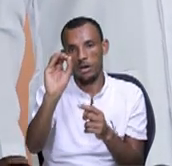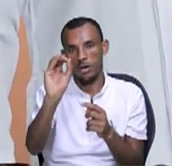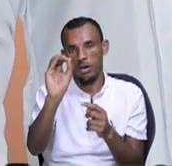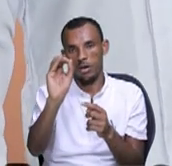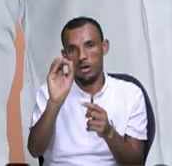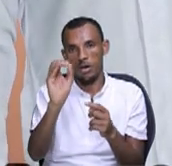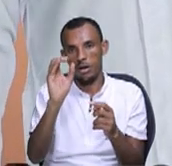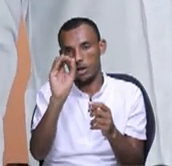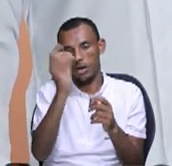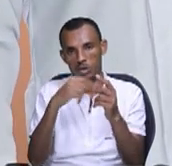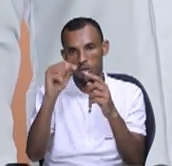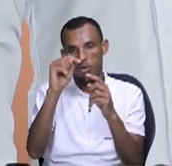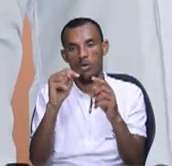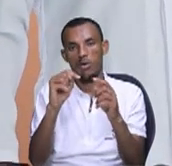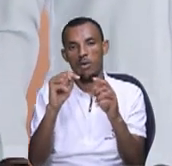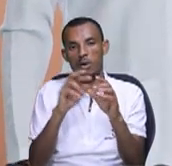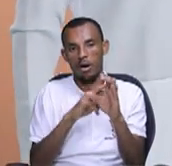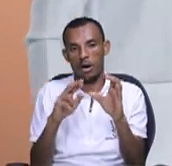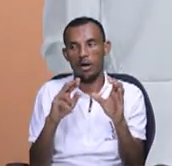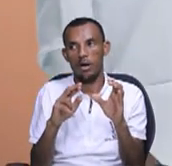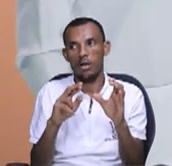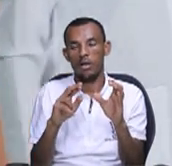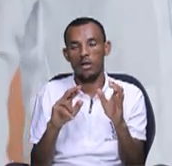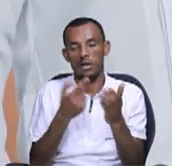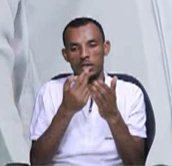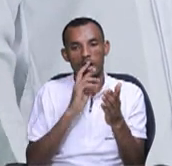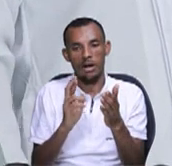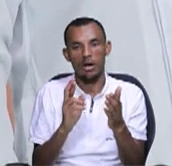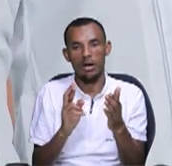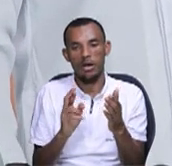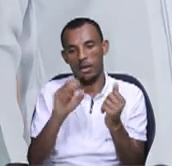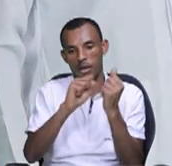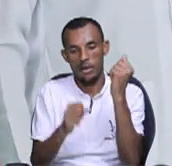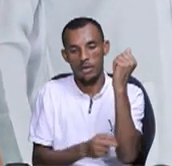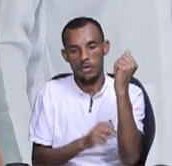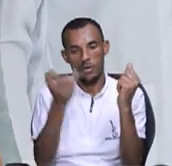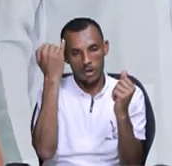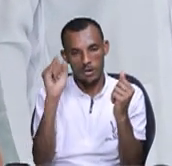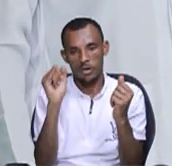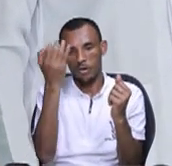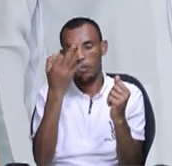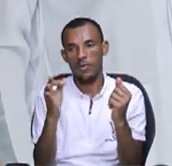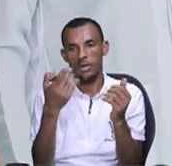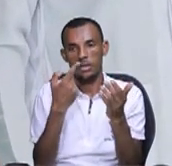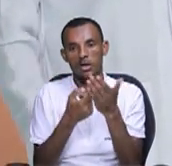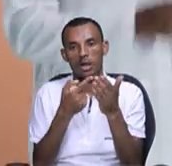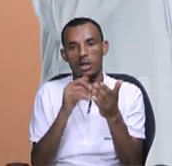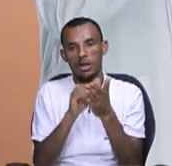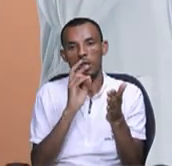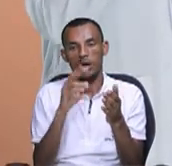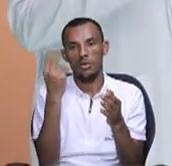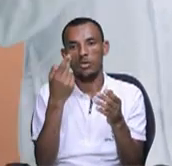to degree to what? Radian. Therefore, these are the basic terminology that are used